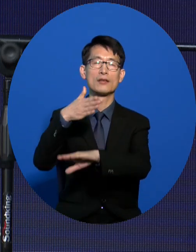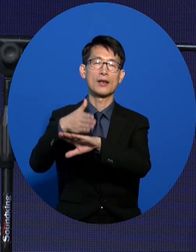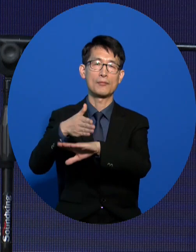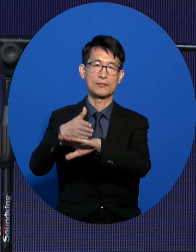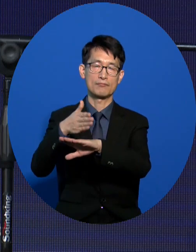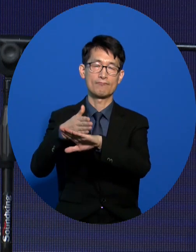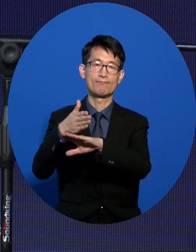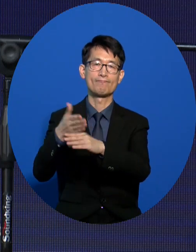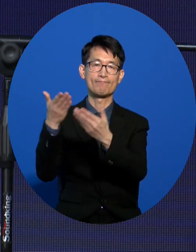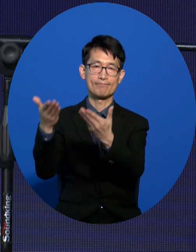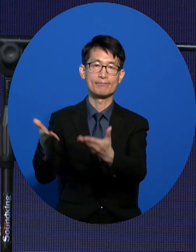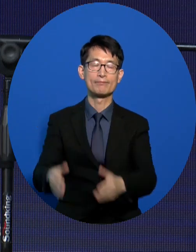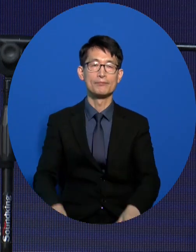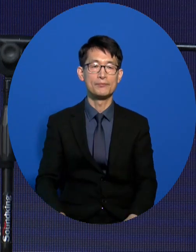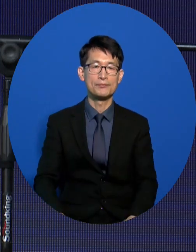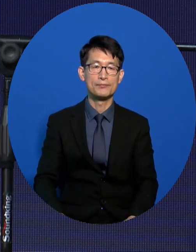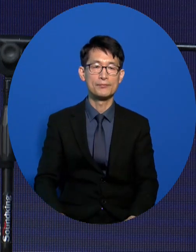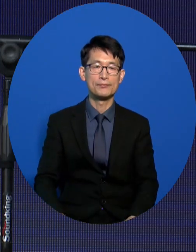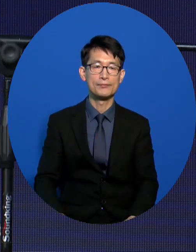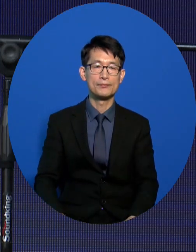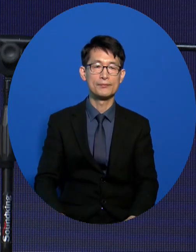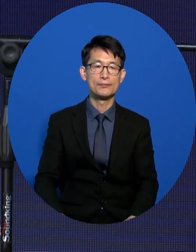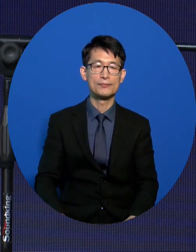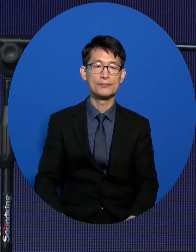your wonderful, wonderful program.